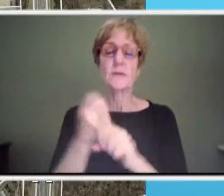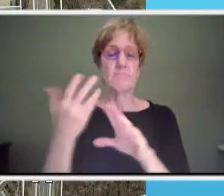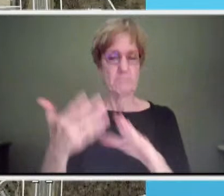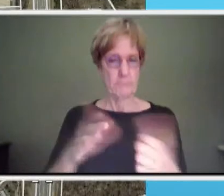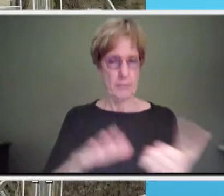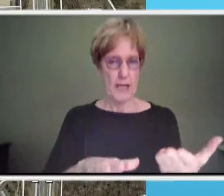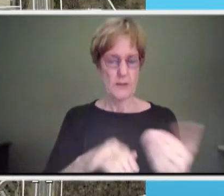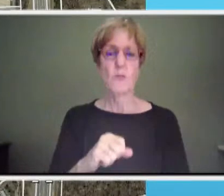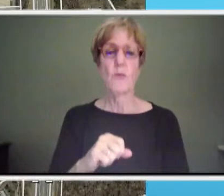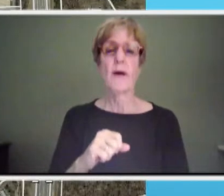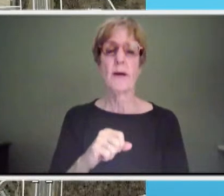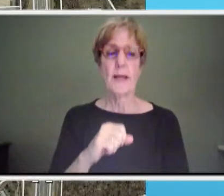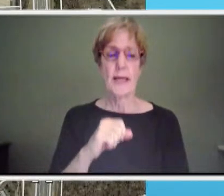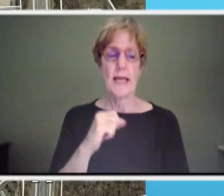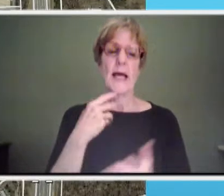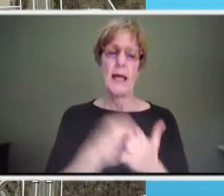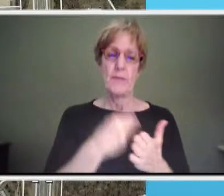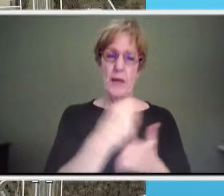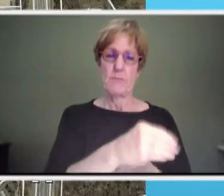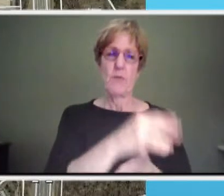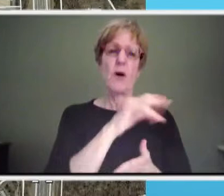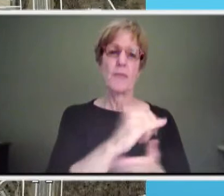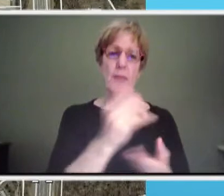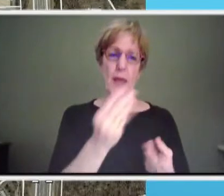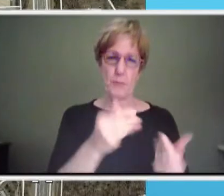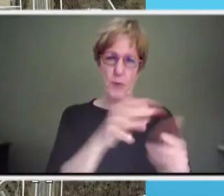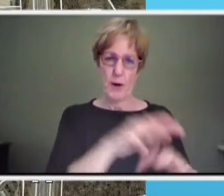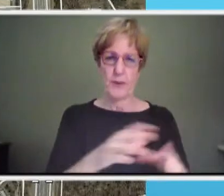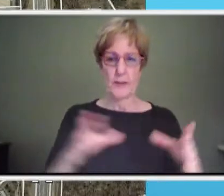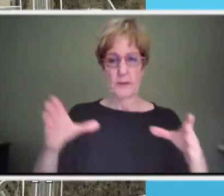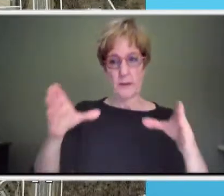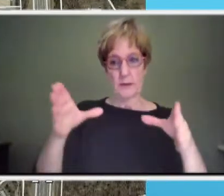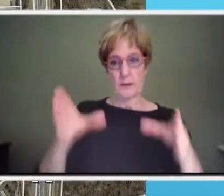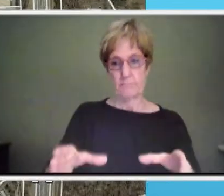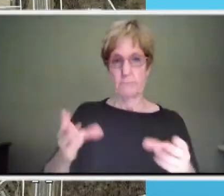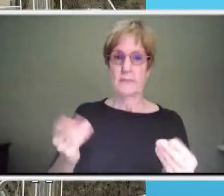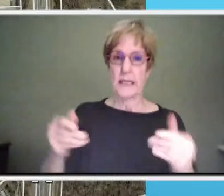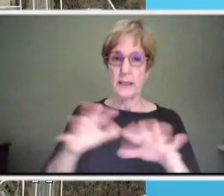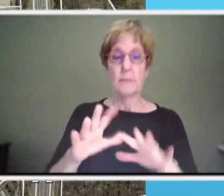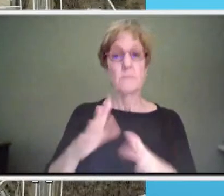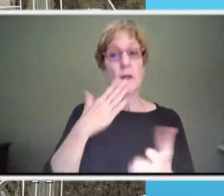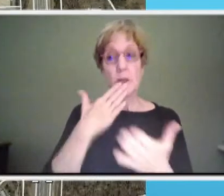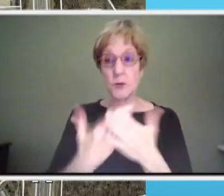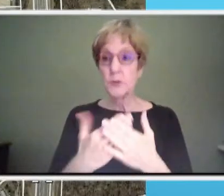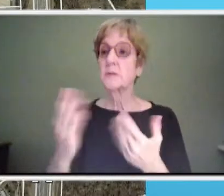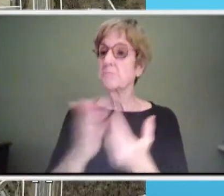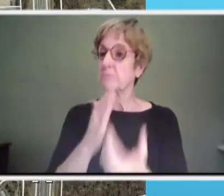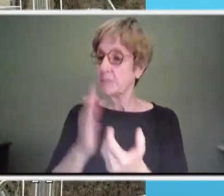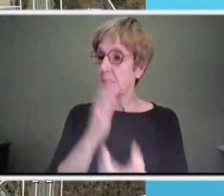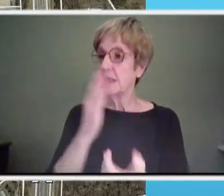they assembled that property. So here are the properties that we're talking about. Good location, easy access to Food Lion Shopping Center